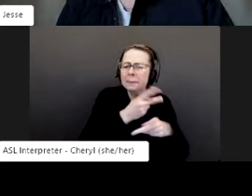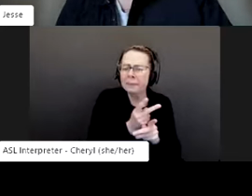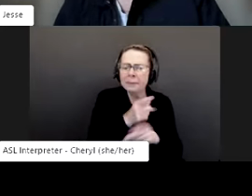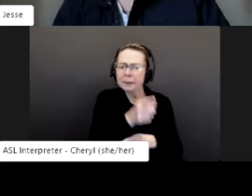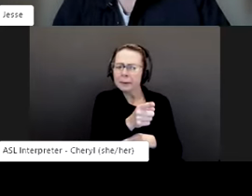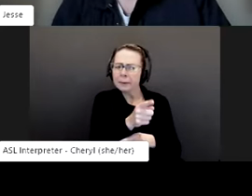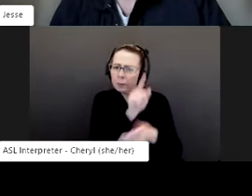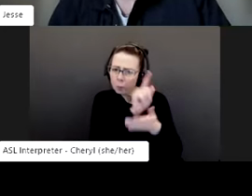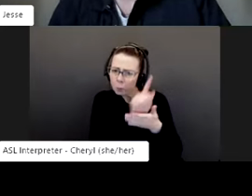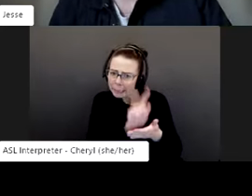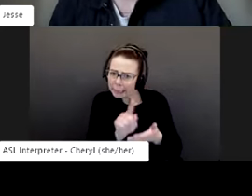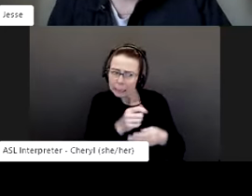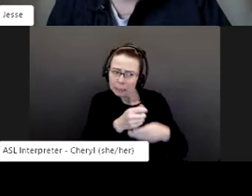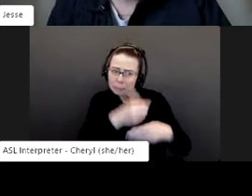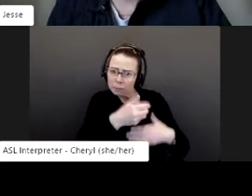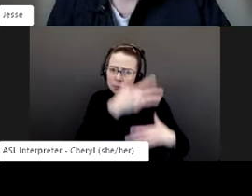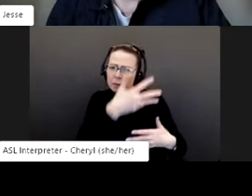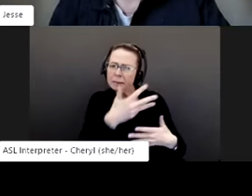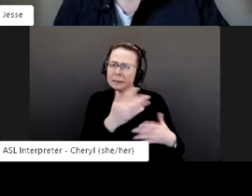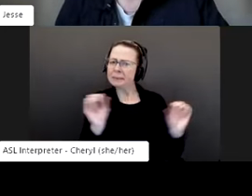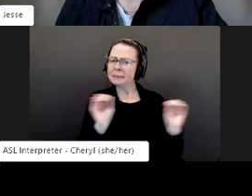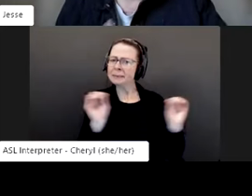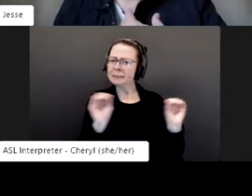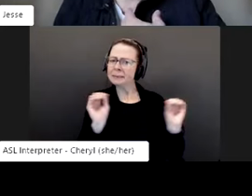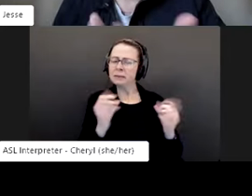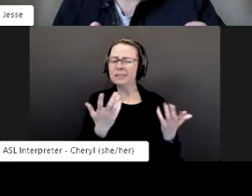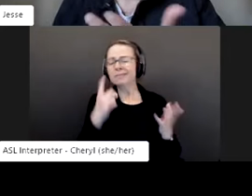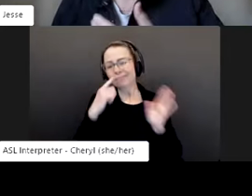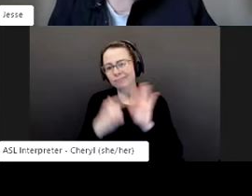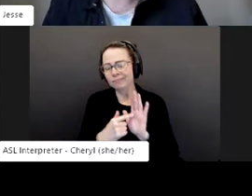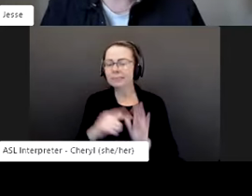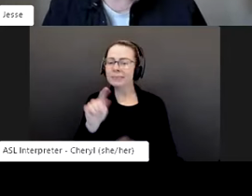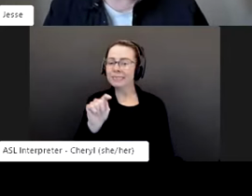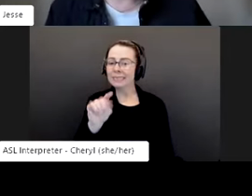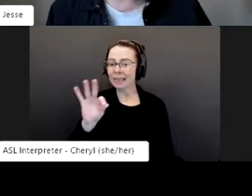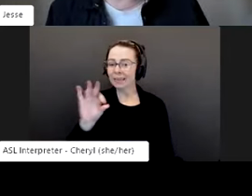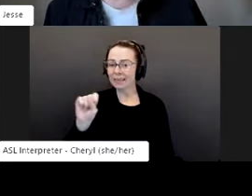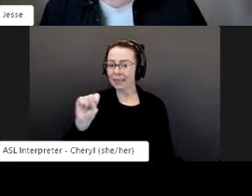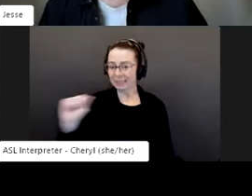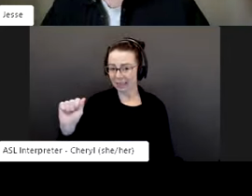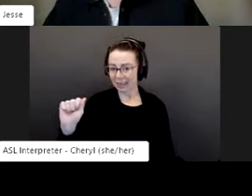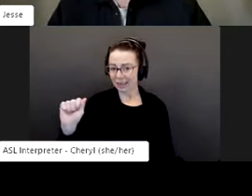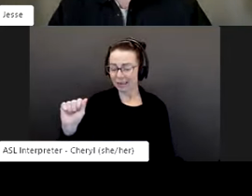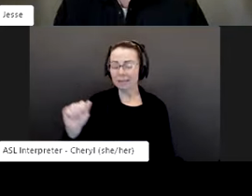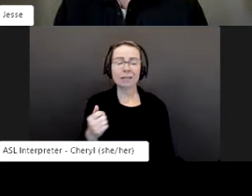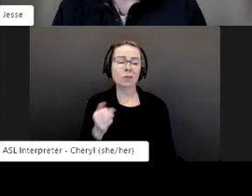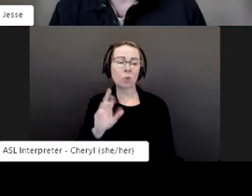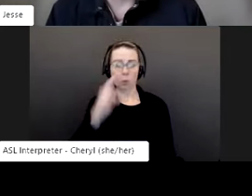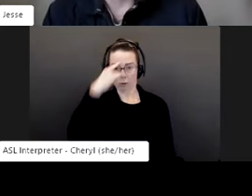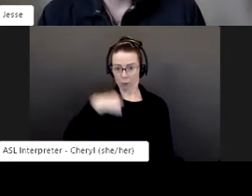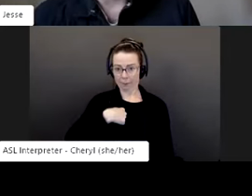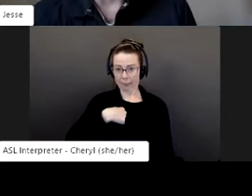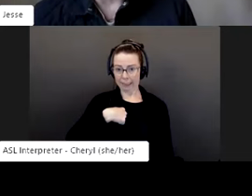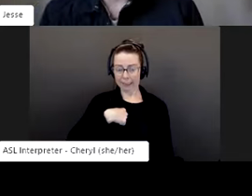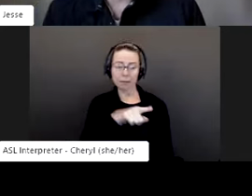something like maybe your TFSA, or in my case, this is actually how I would check on statements for